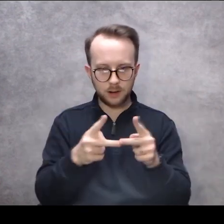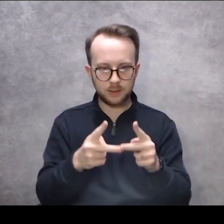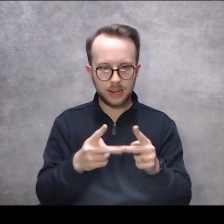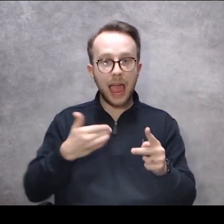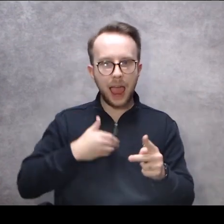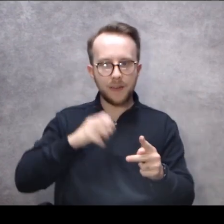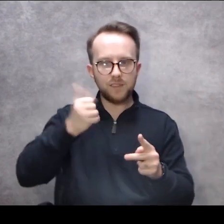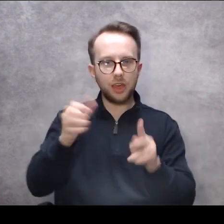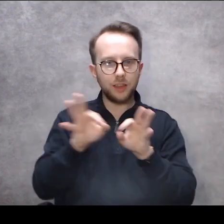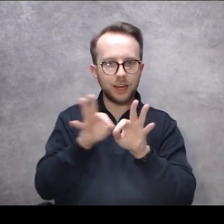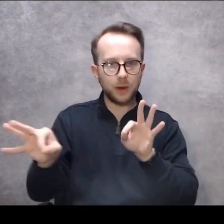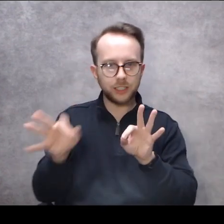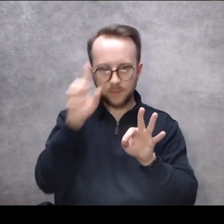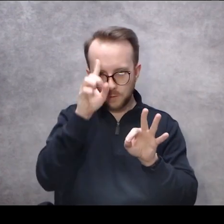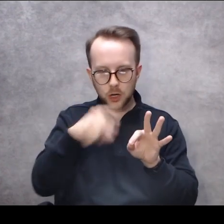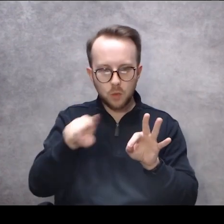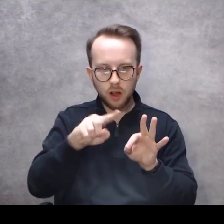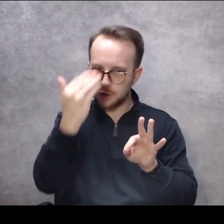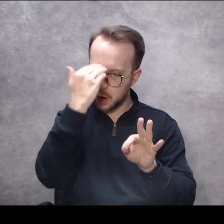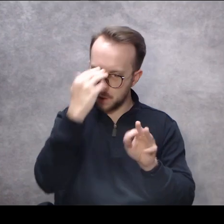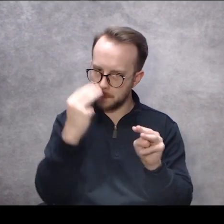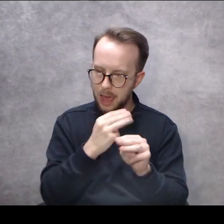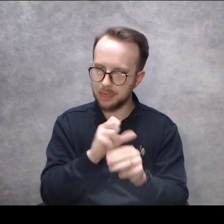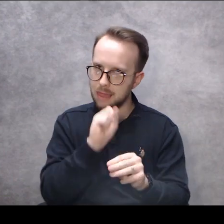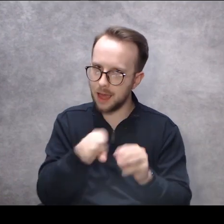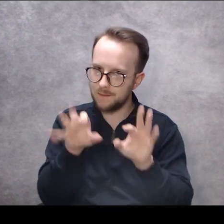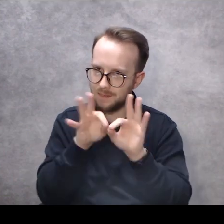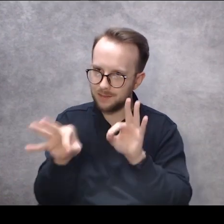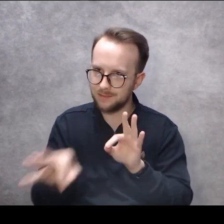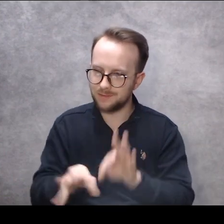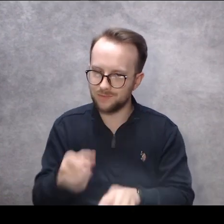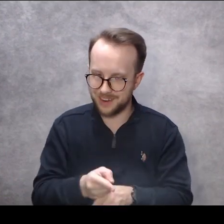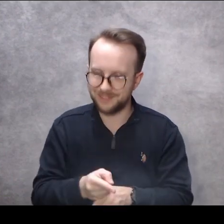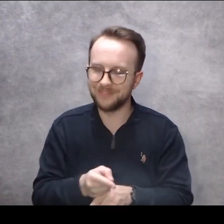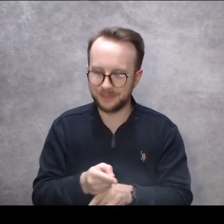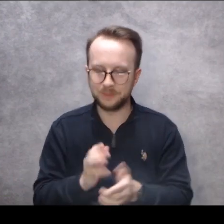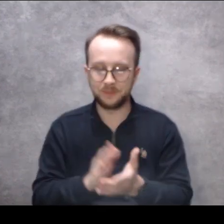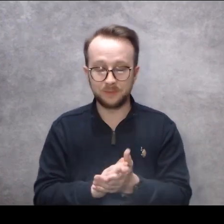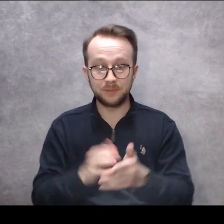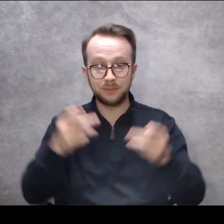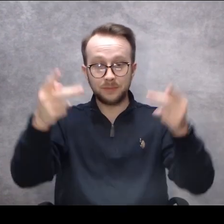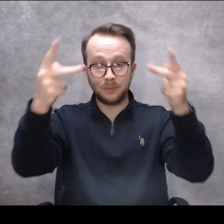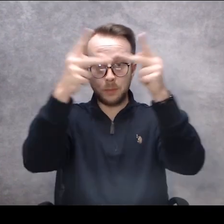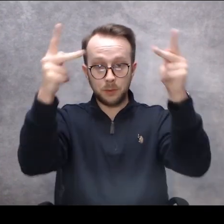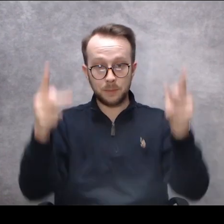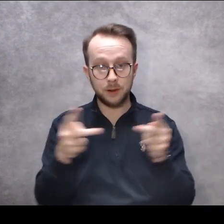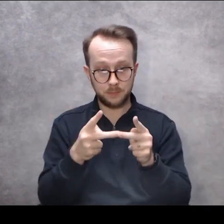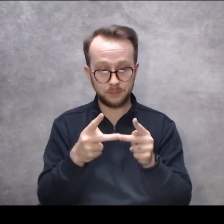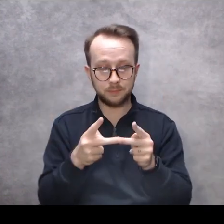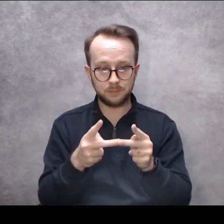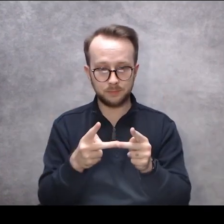we love those equations. So perimeter is,